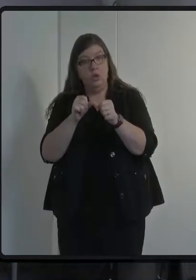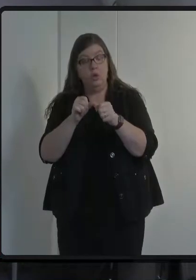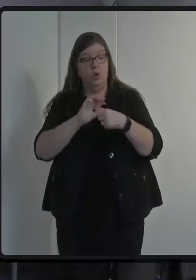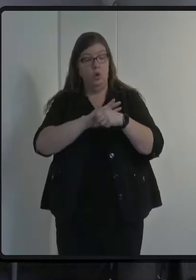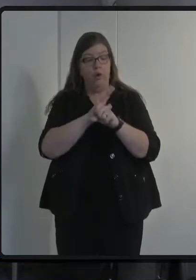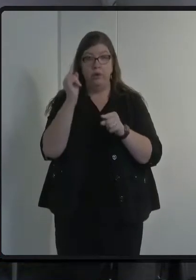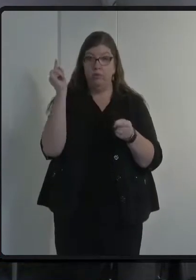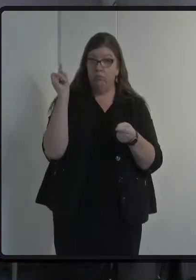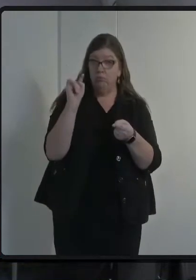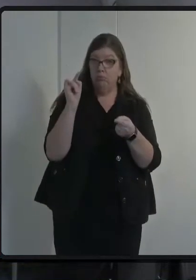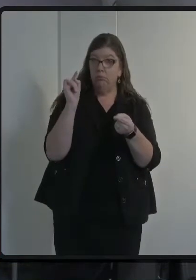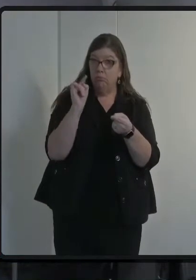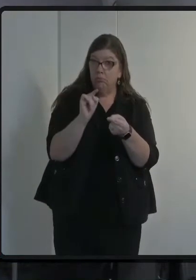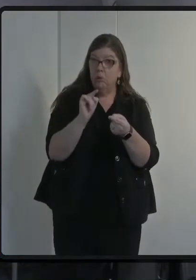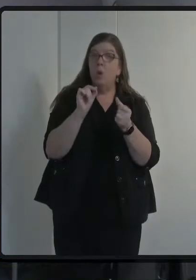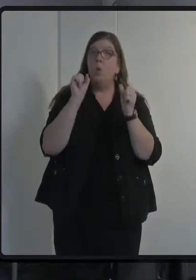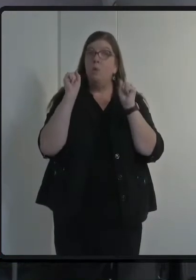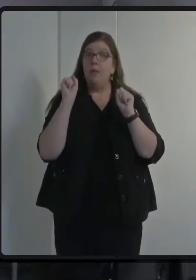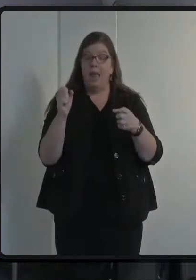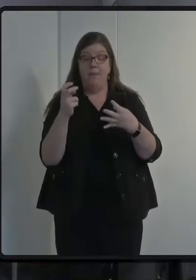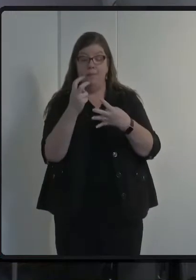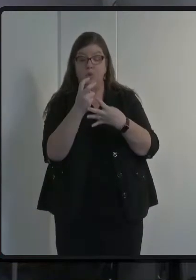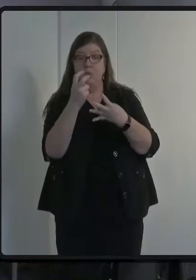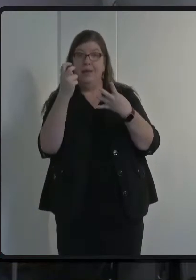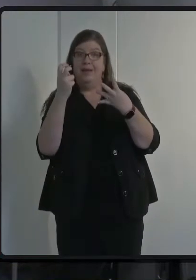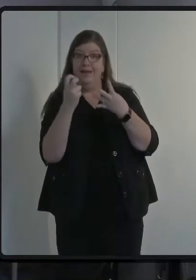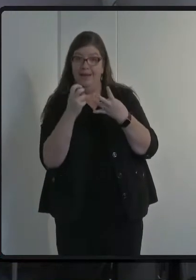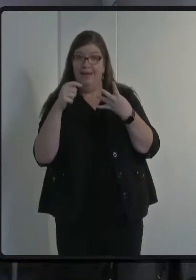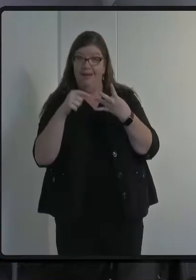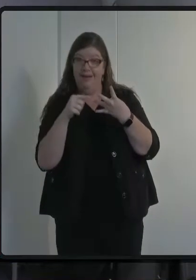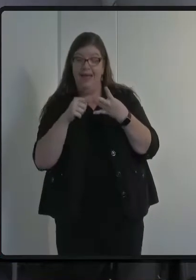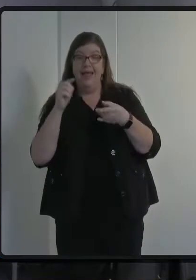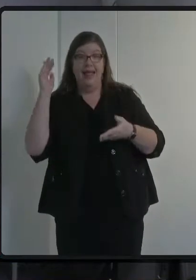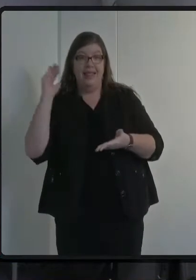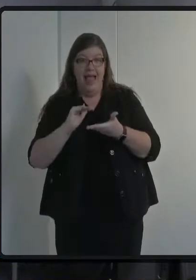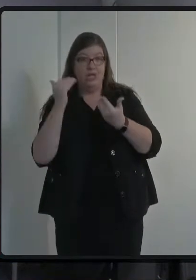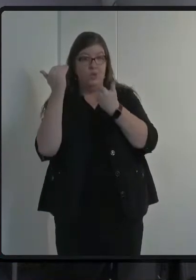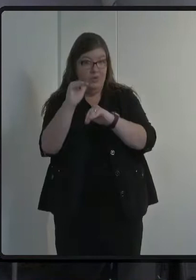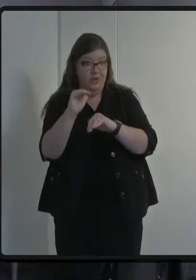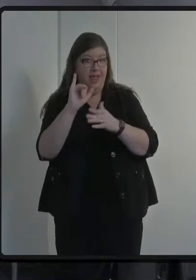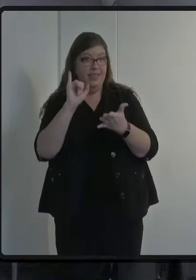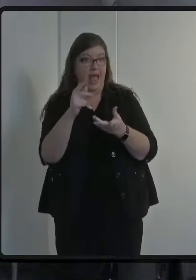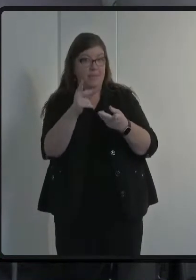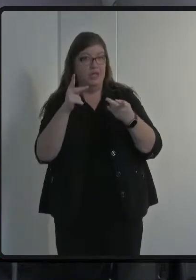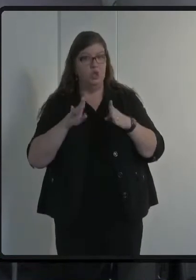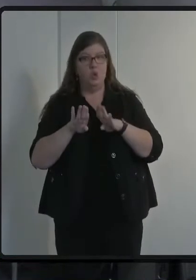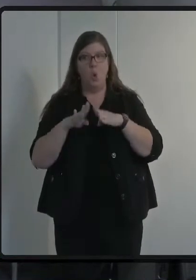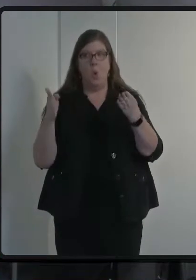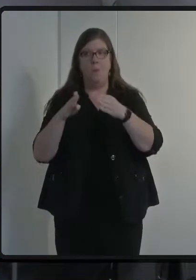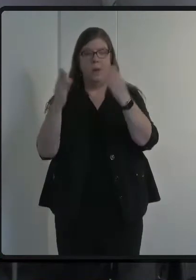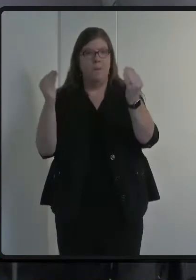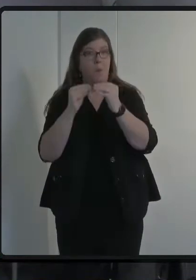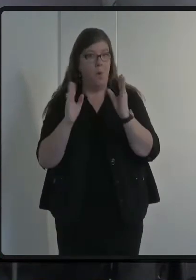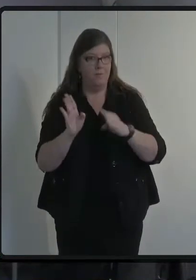we are poised to reach the next less restrictive tier, which will put us in a position to open more